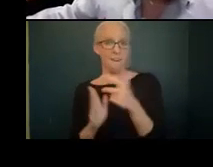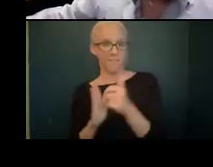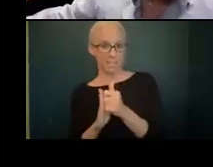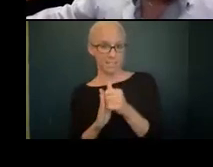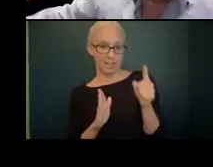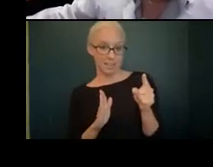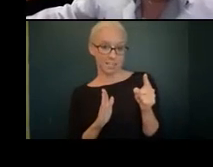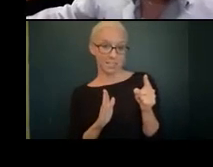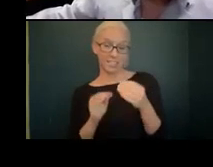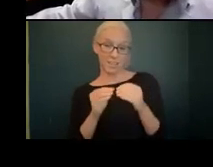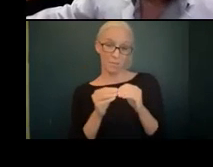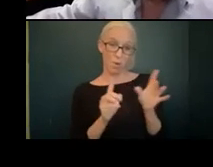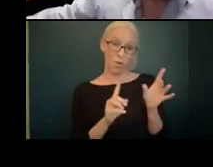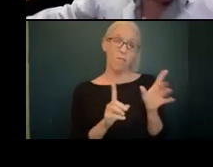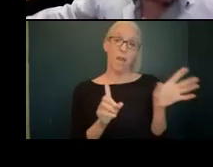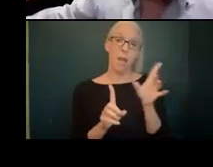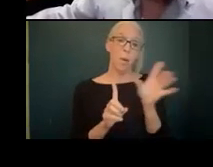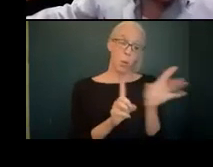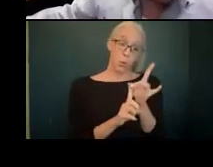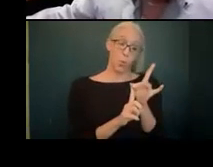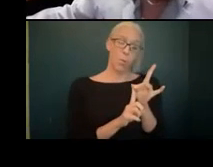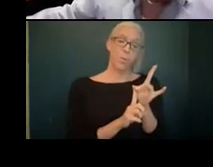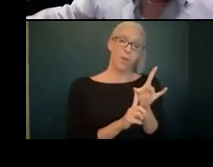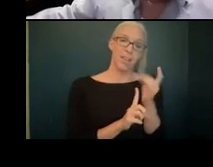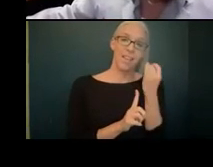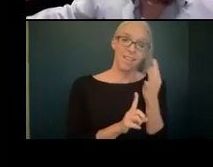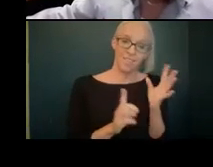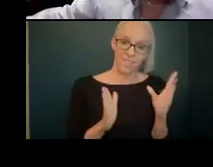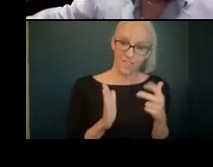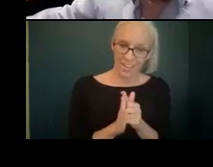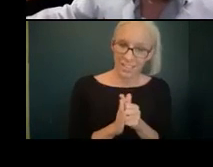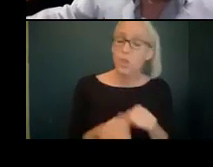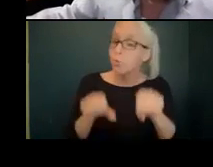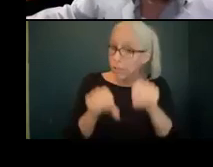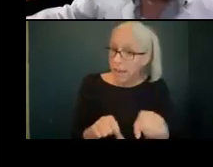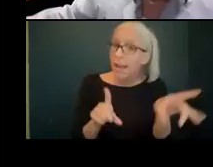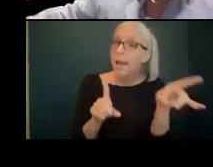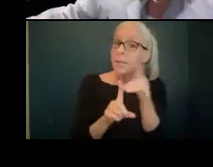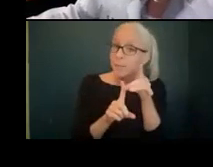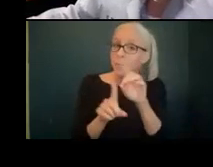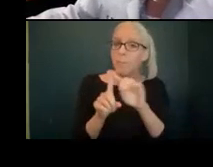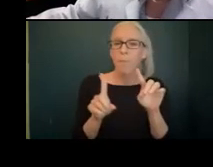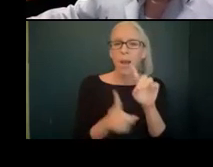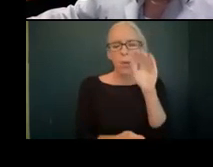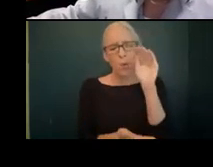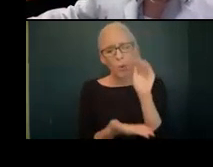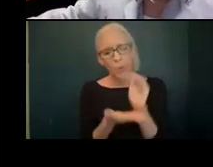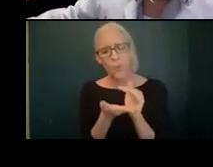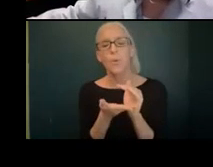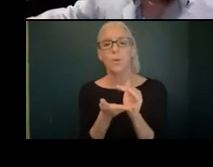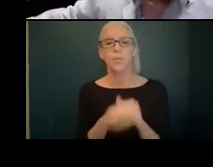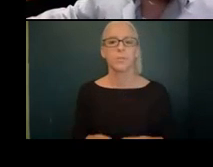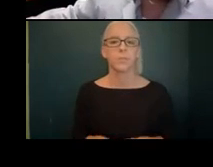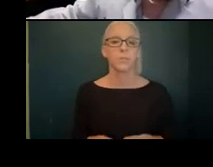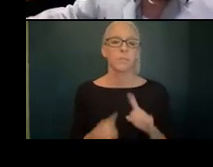who are vaccinated, which again shows that you can get COVID after being vaccinated, but it's extremely less. But in terms of severe COVID, people